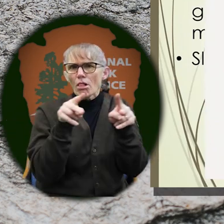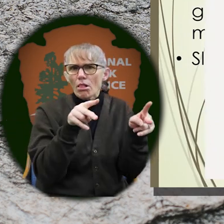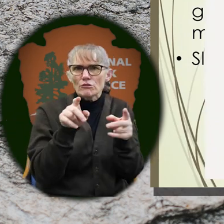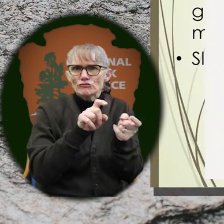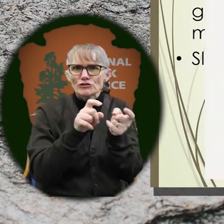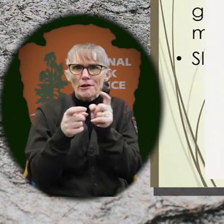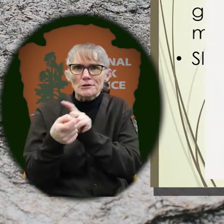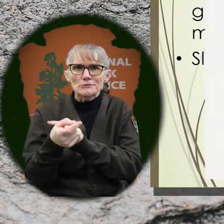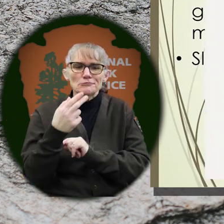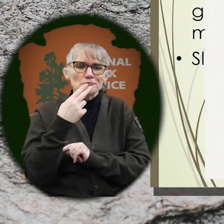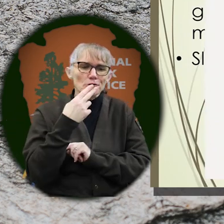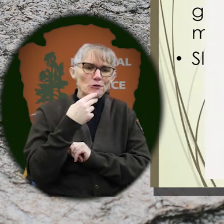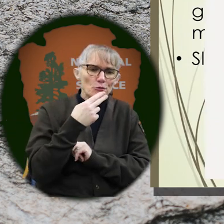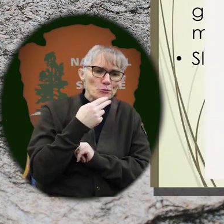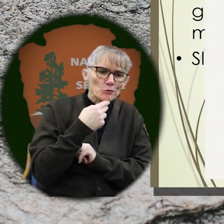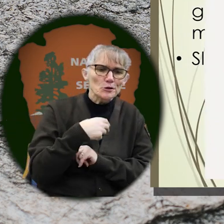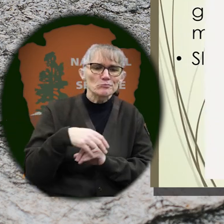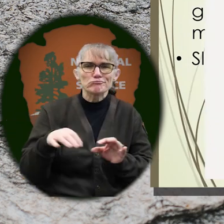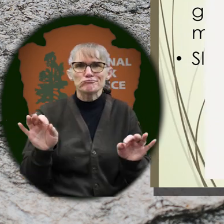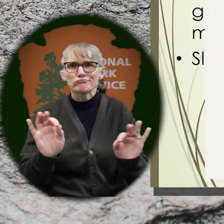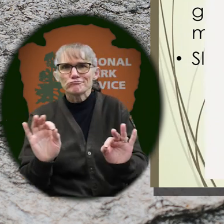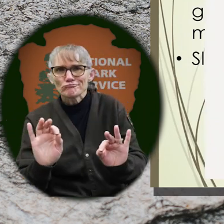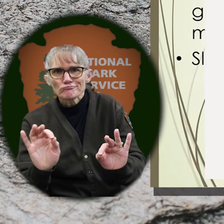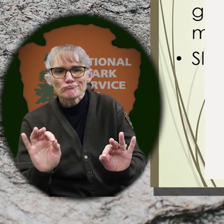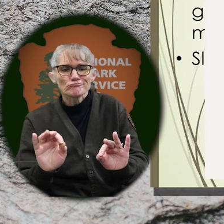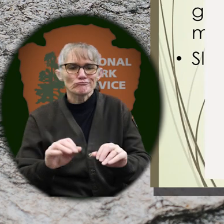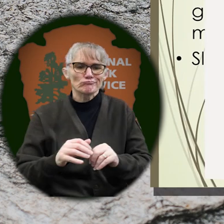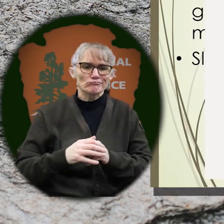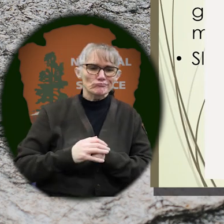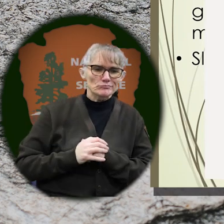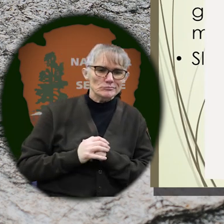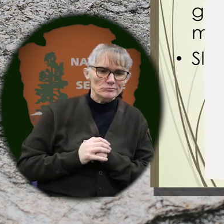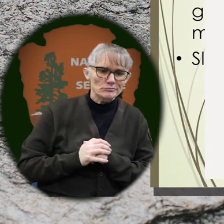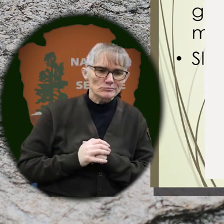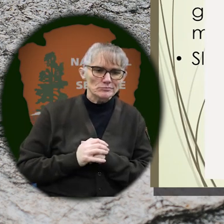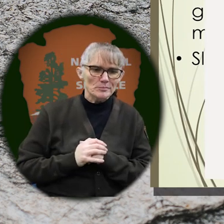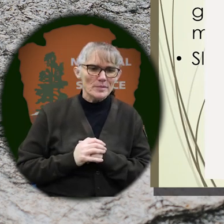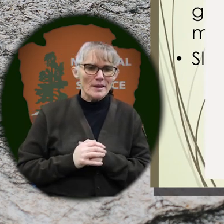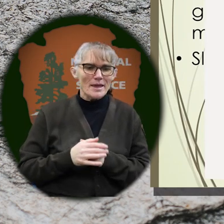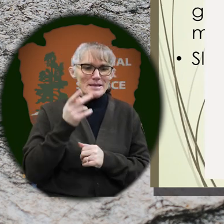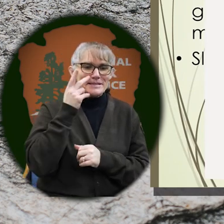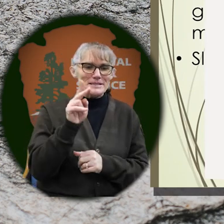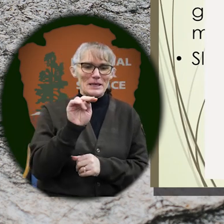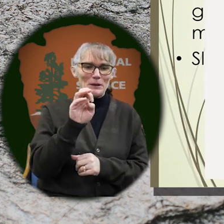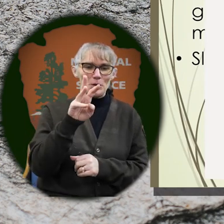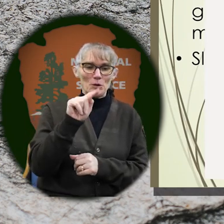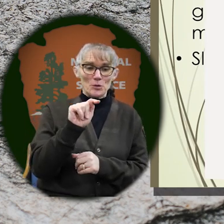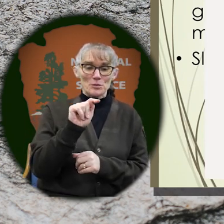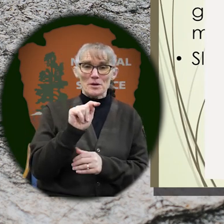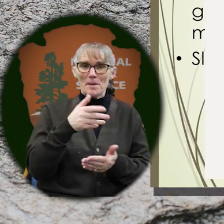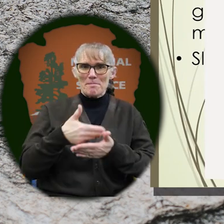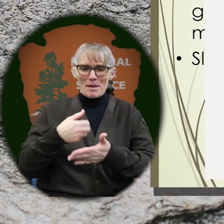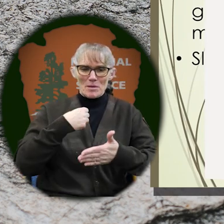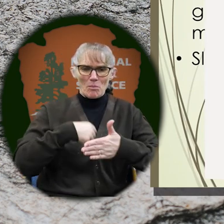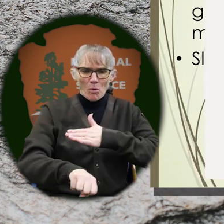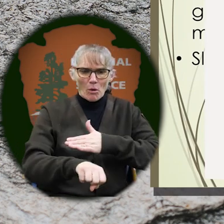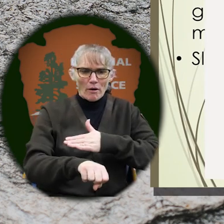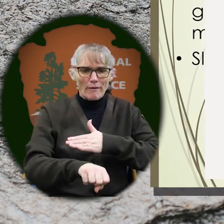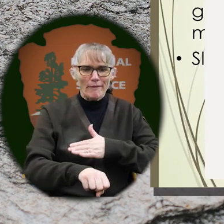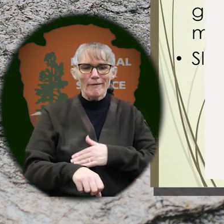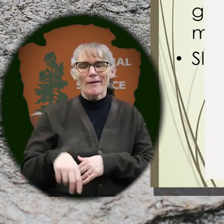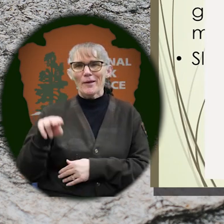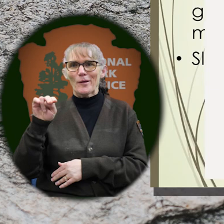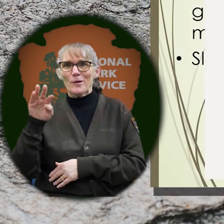there was very little proportion change. So you can see the newly hatched newt at the very top left has pretty much the